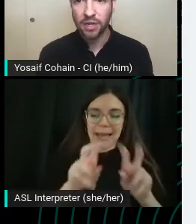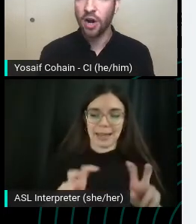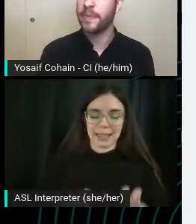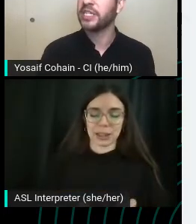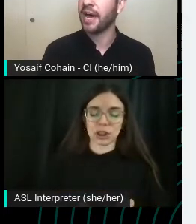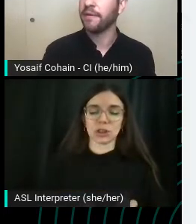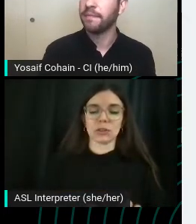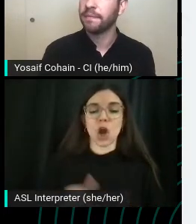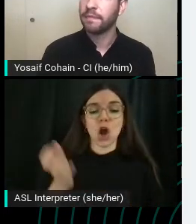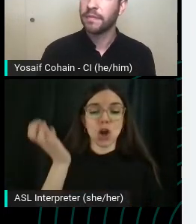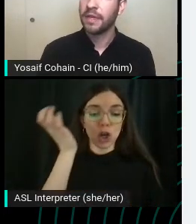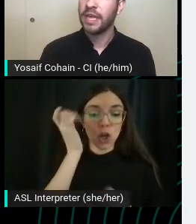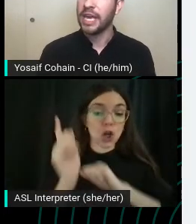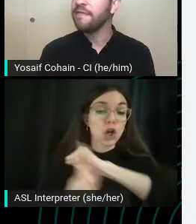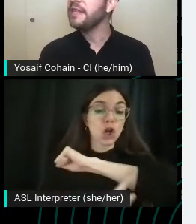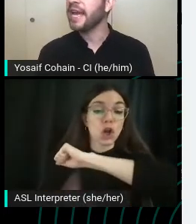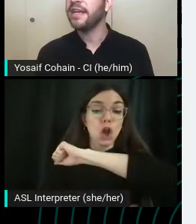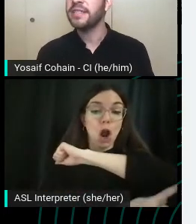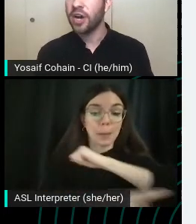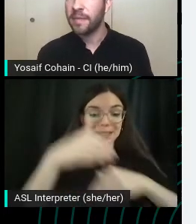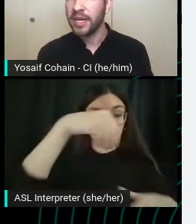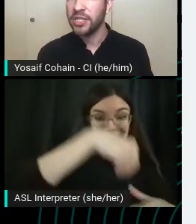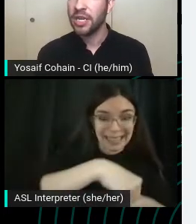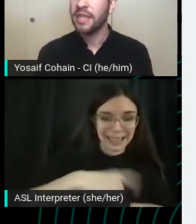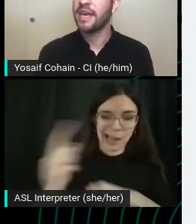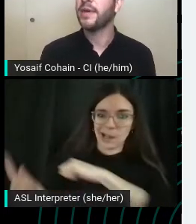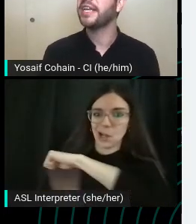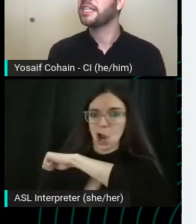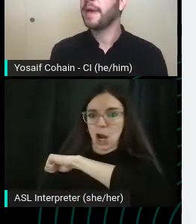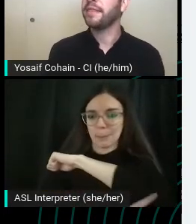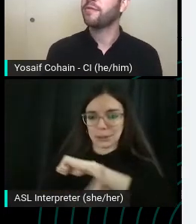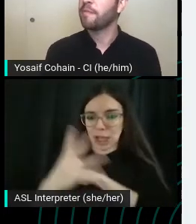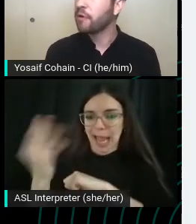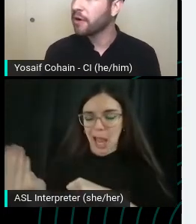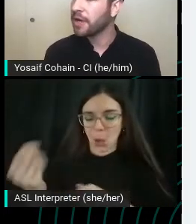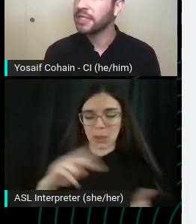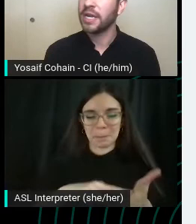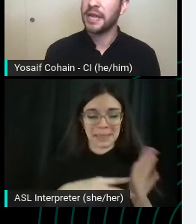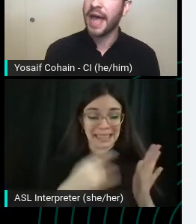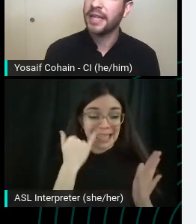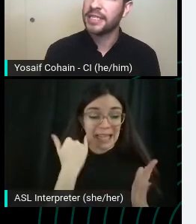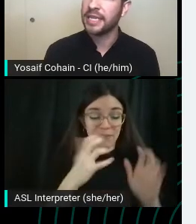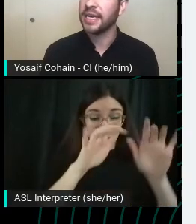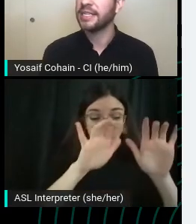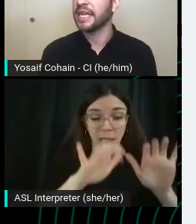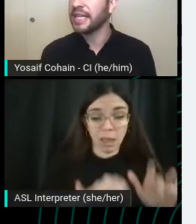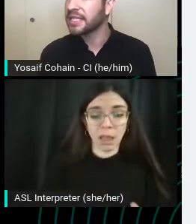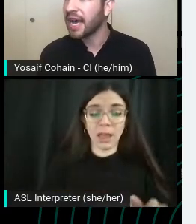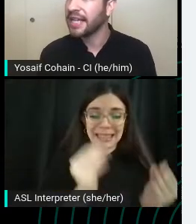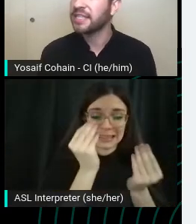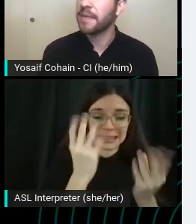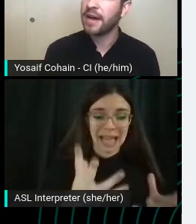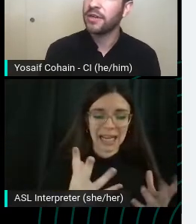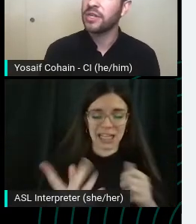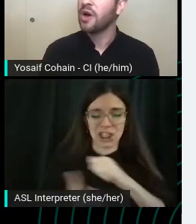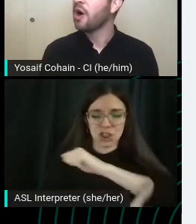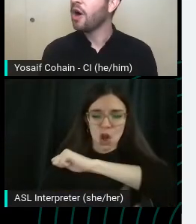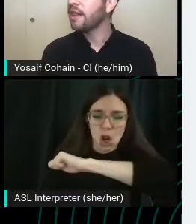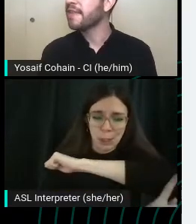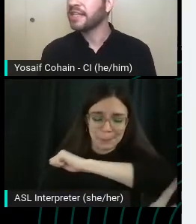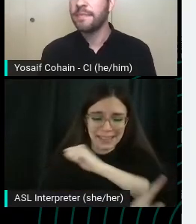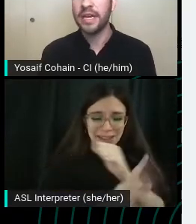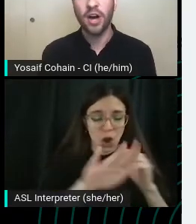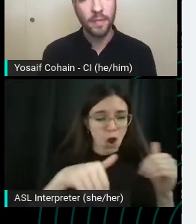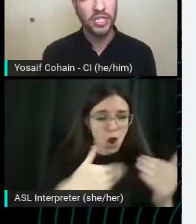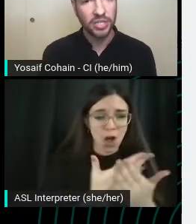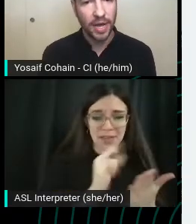in, garbage out. If the data is garbage, then we can expect the reports, analyses, insights, the models, all